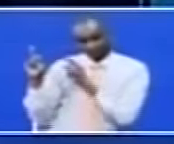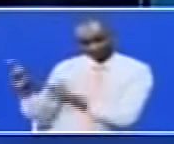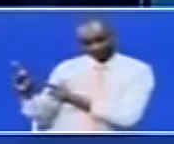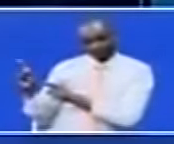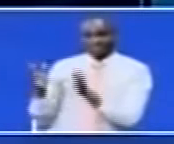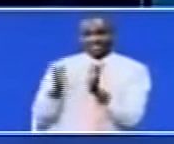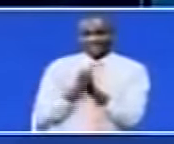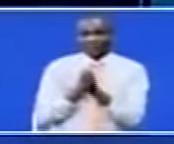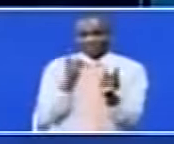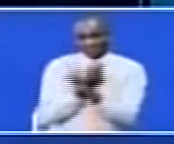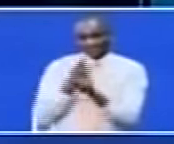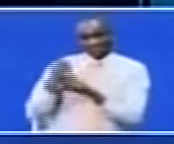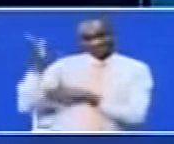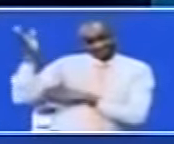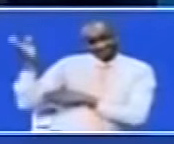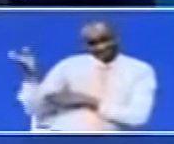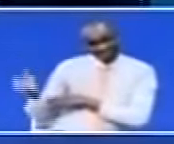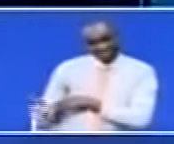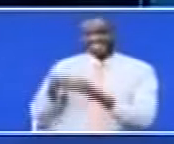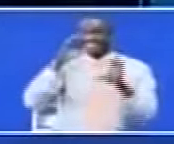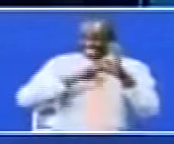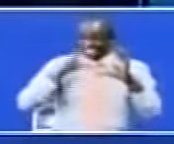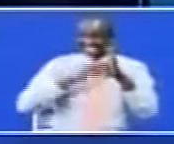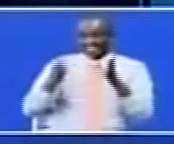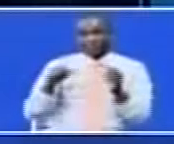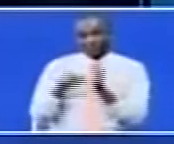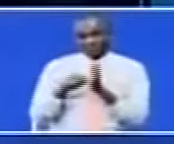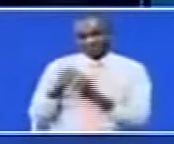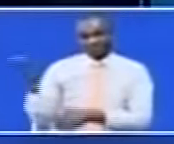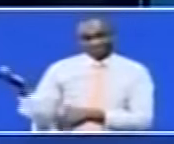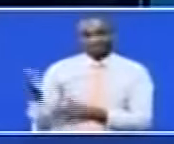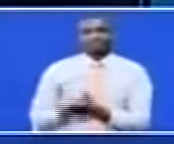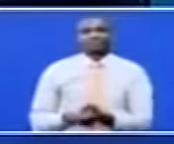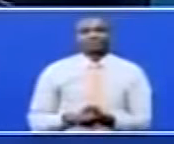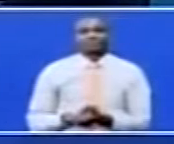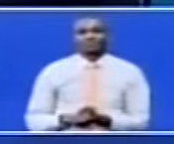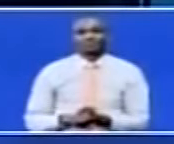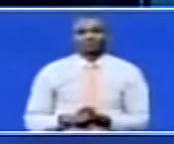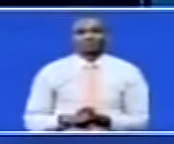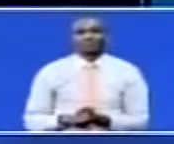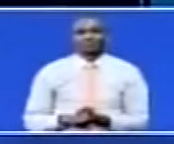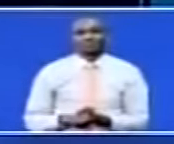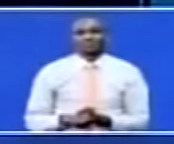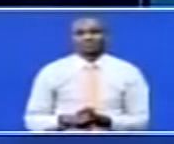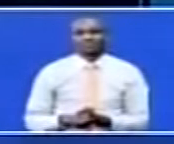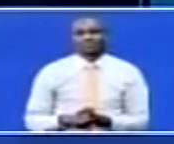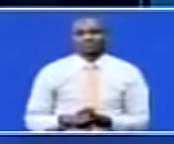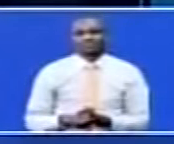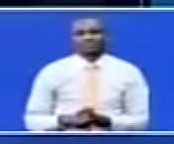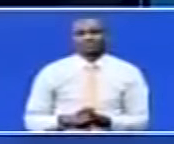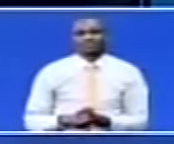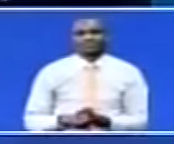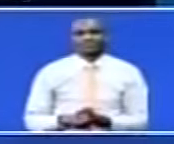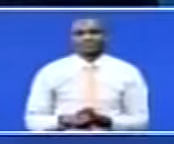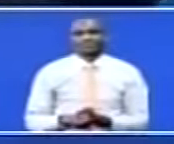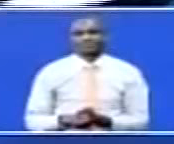to take Norwich. Remember, Chelsea has been struggling, currently in the 16th position, and they hope to redeem themselves against Norwich. Everton will be